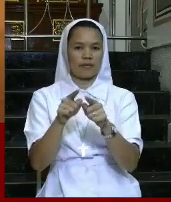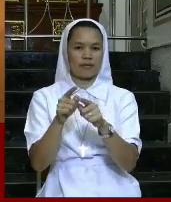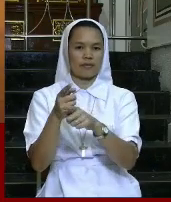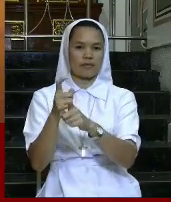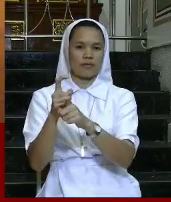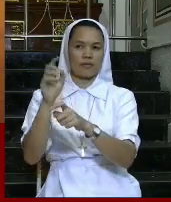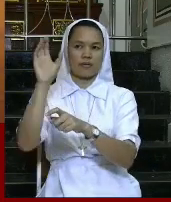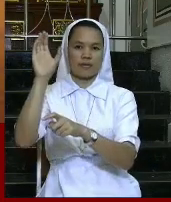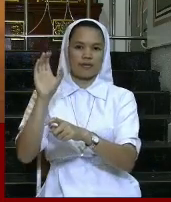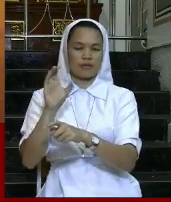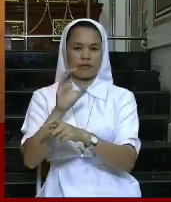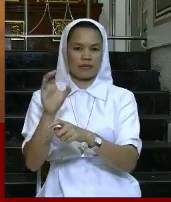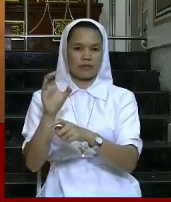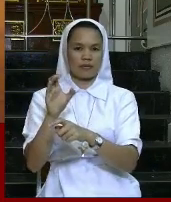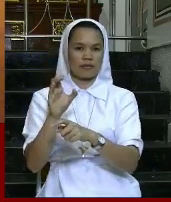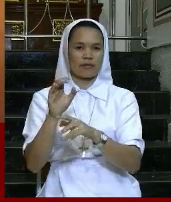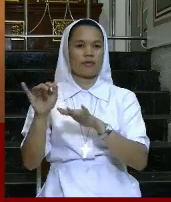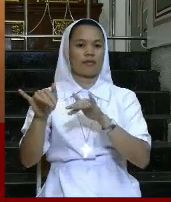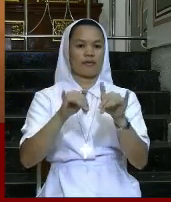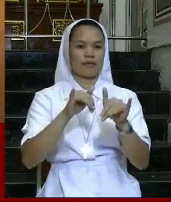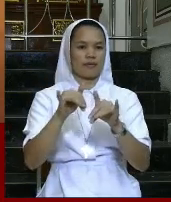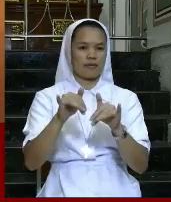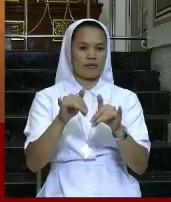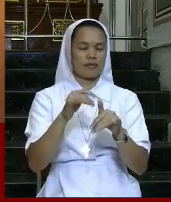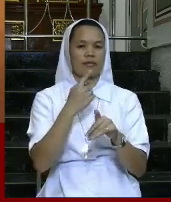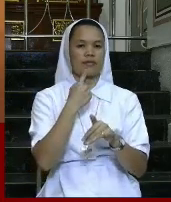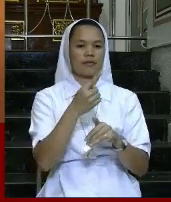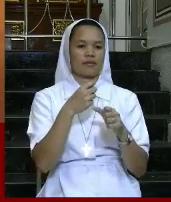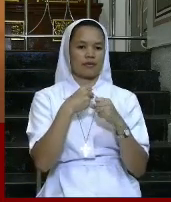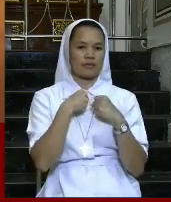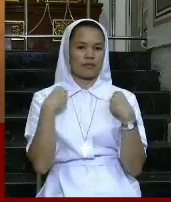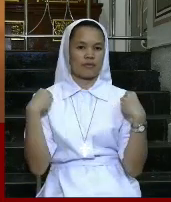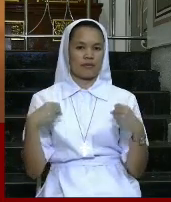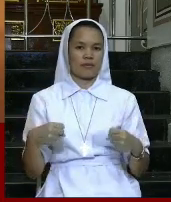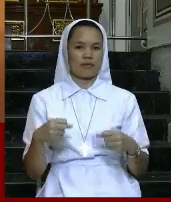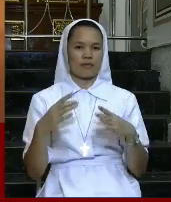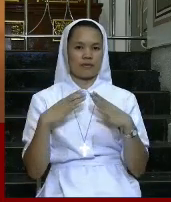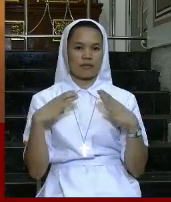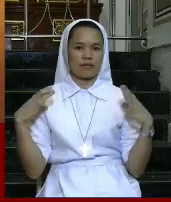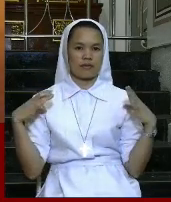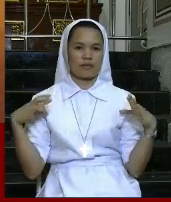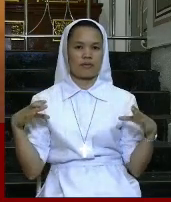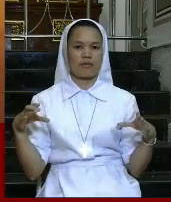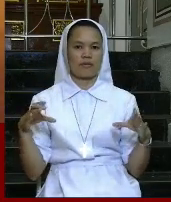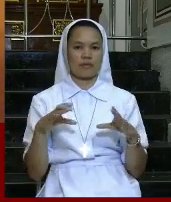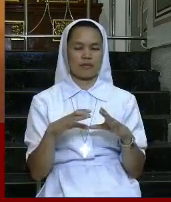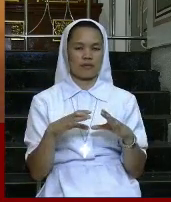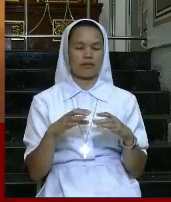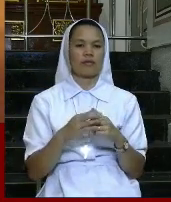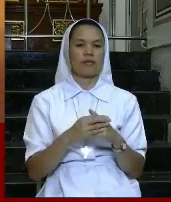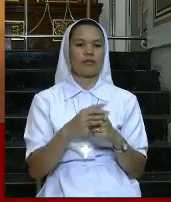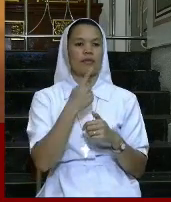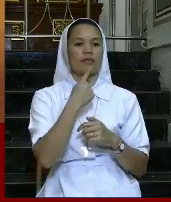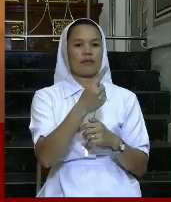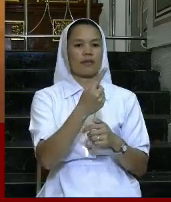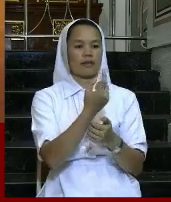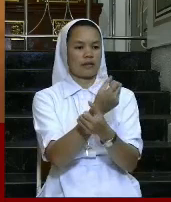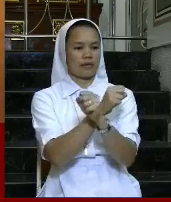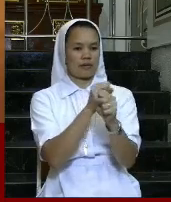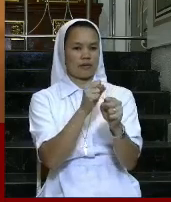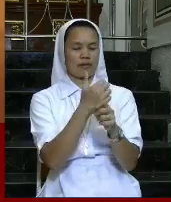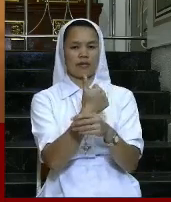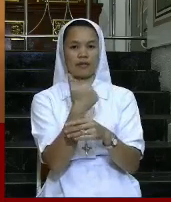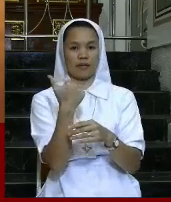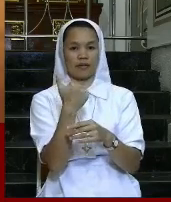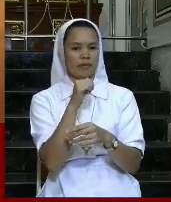cross. Likewise, the chief priests with the scribes and elders mocked him and said, He saved others.